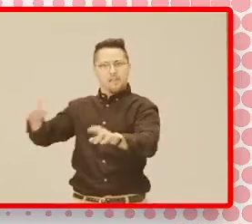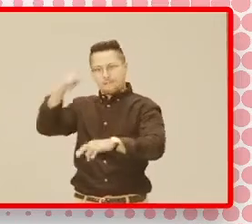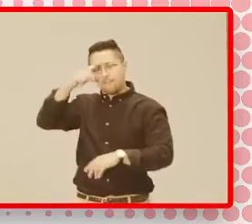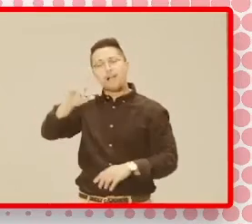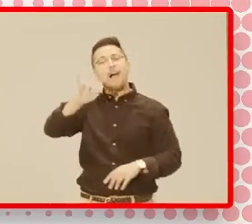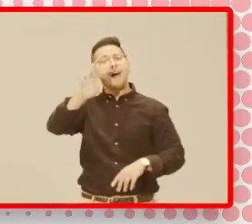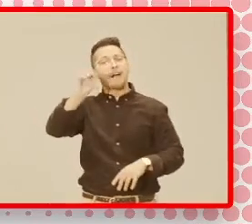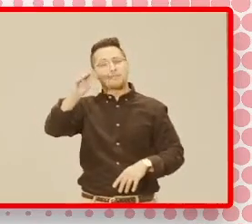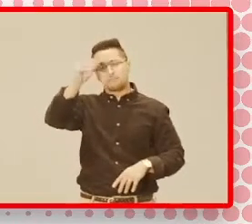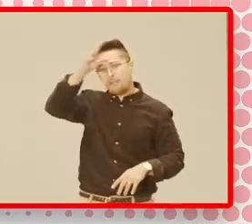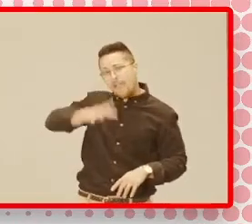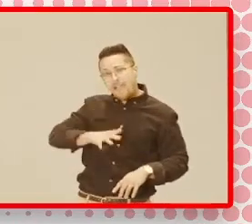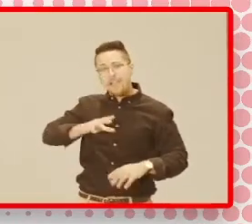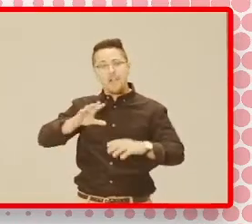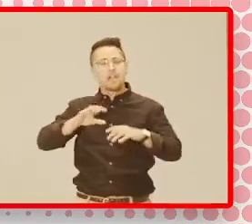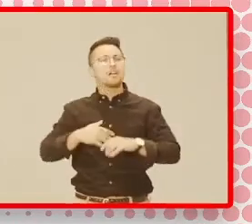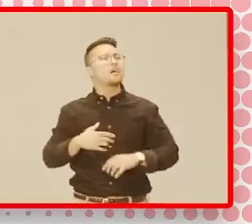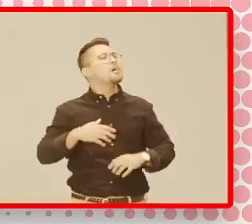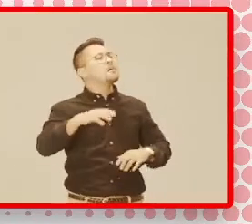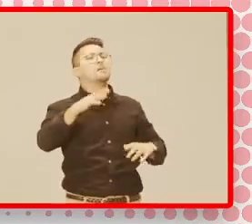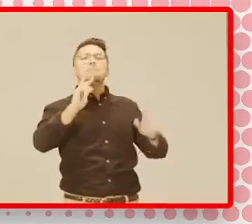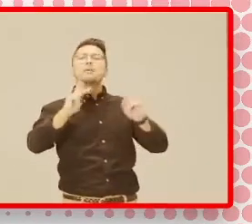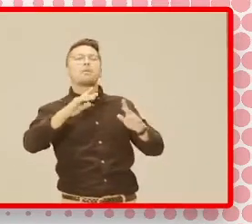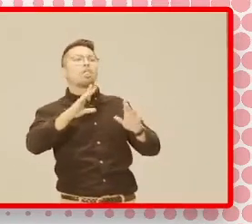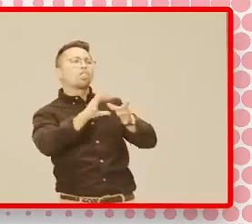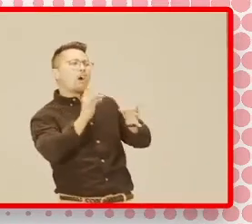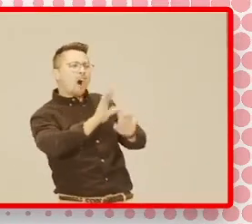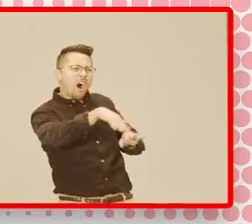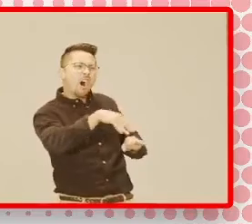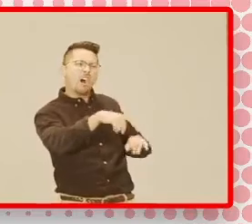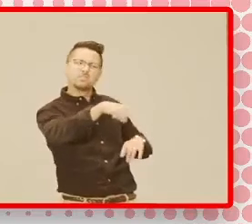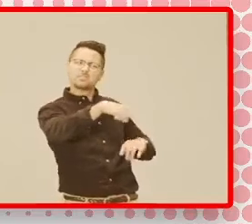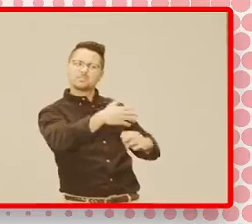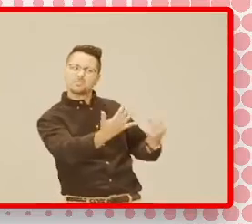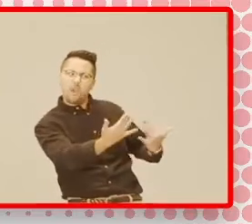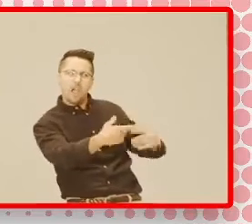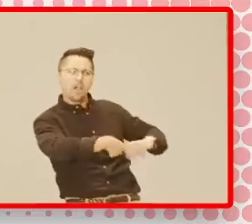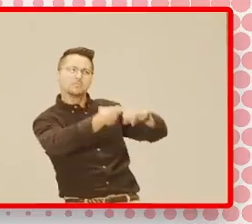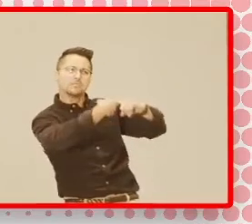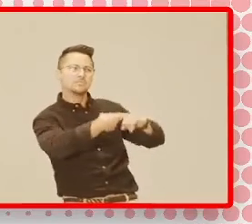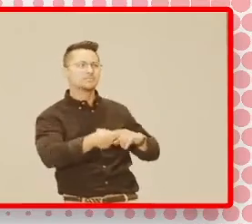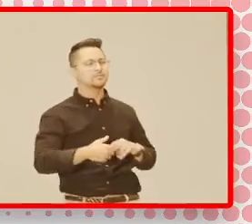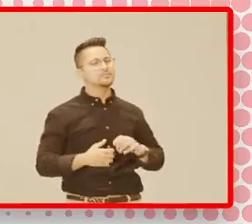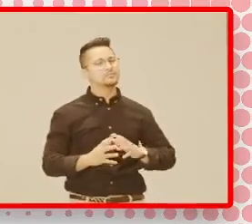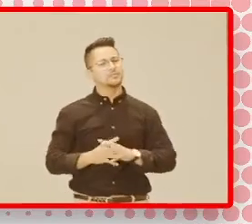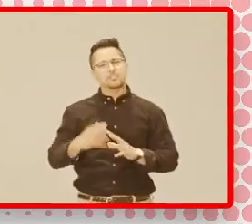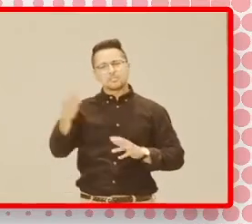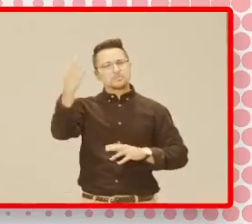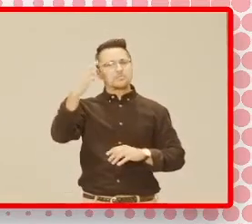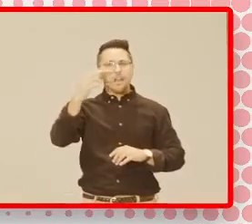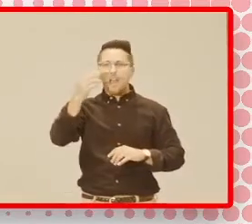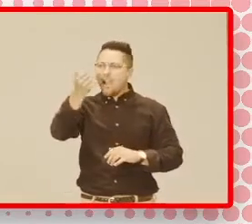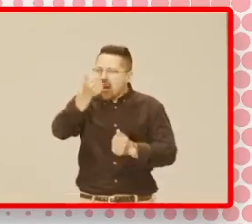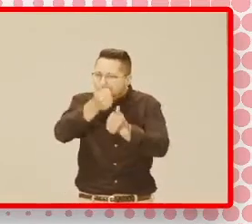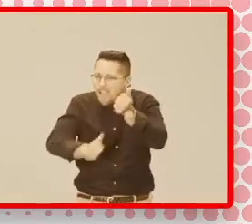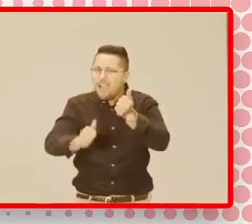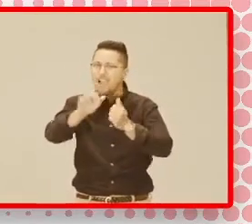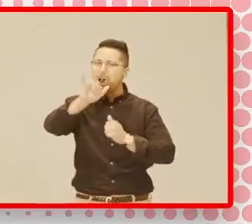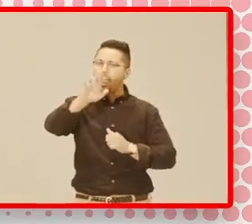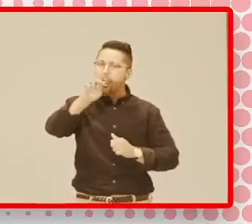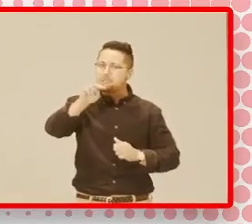People said I should wait because every Ironman around the world was being